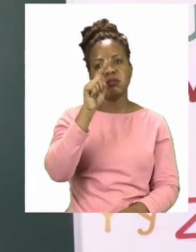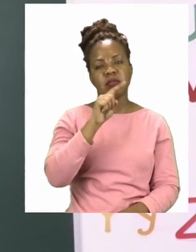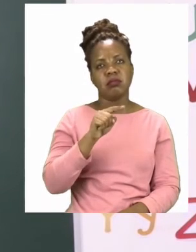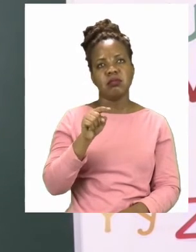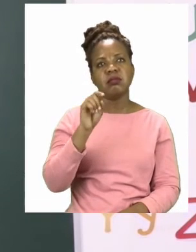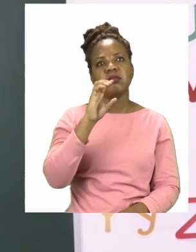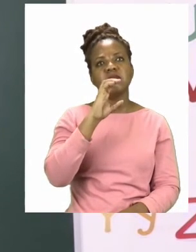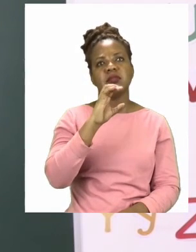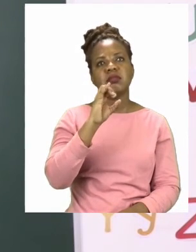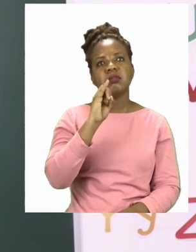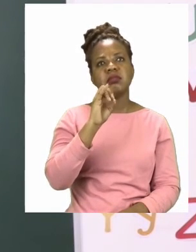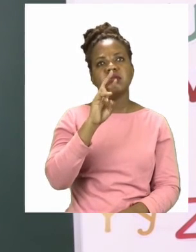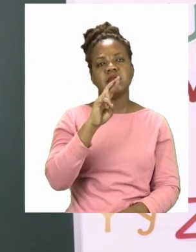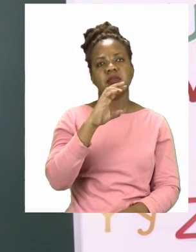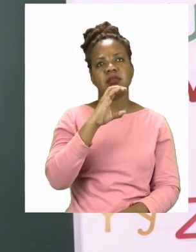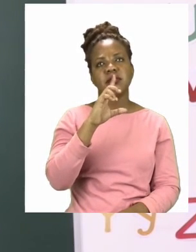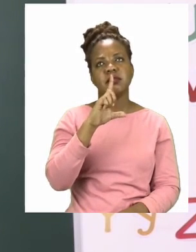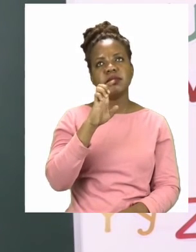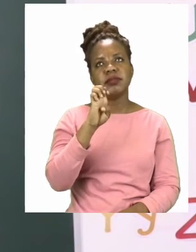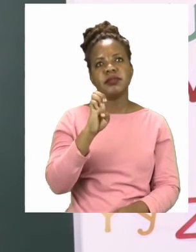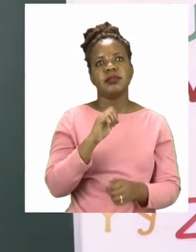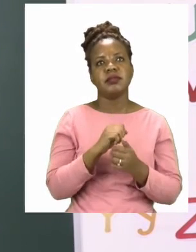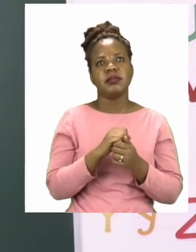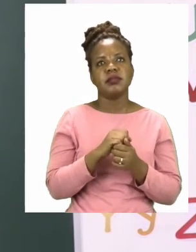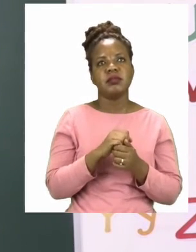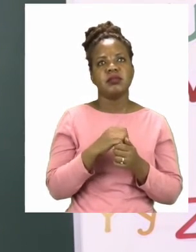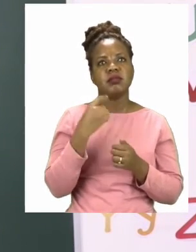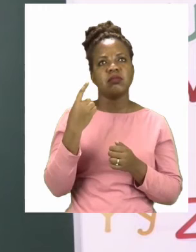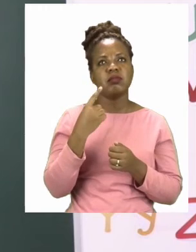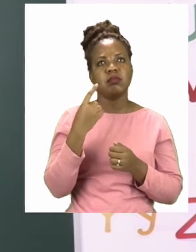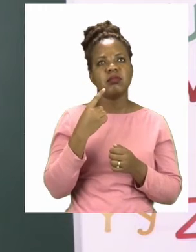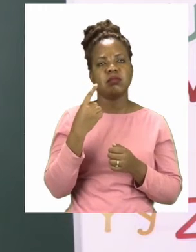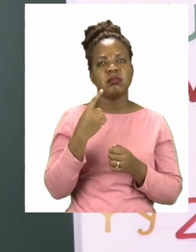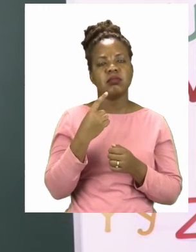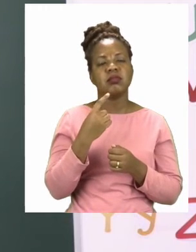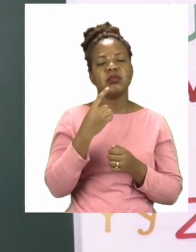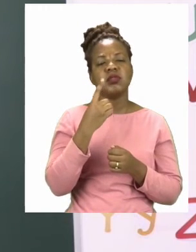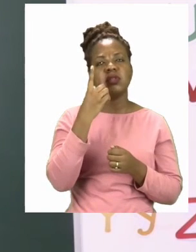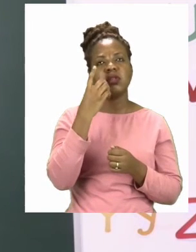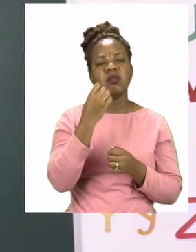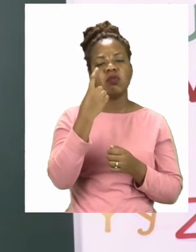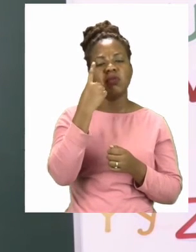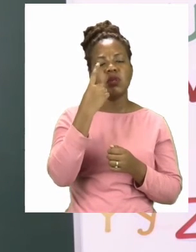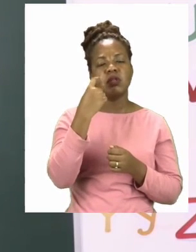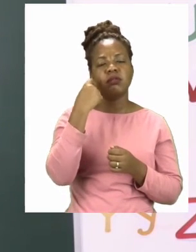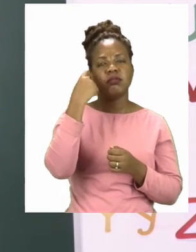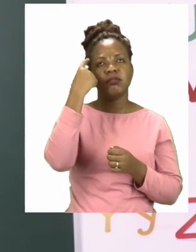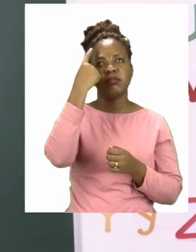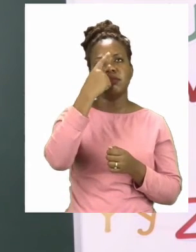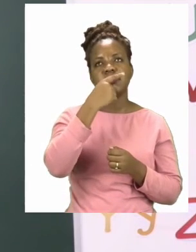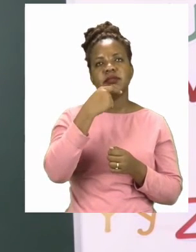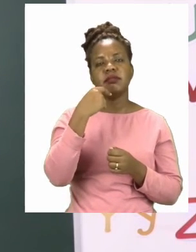Circle. Now a circle only has one face going right round. It has